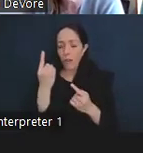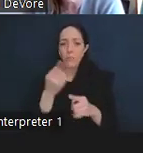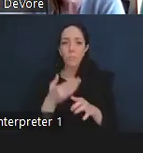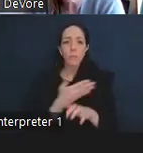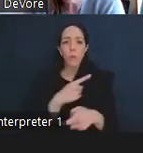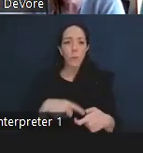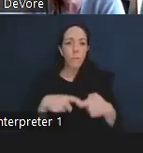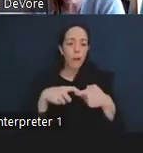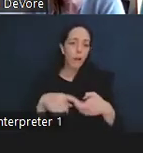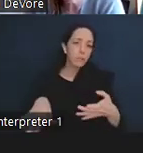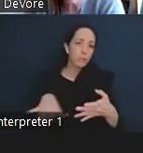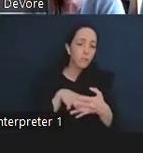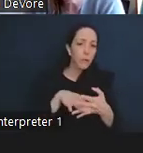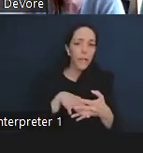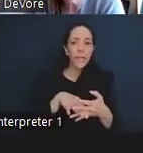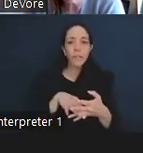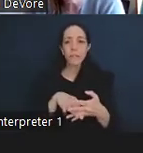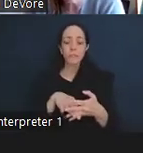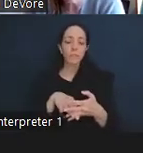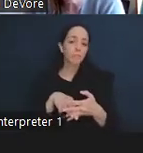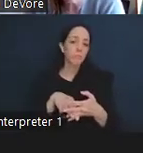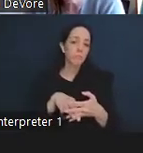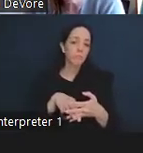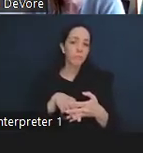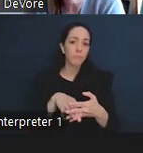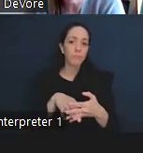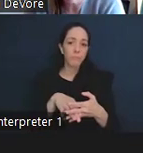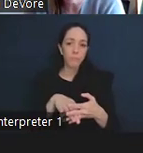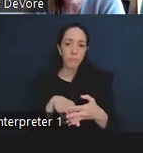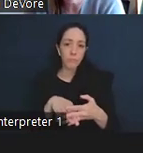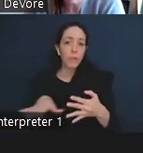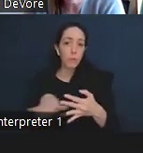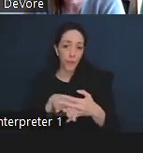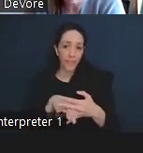take a break, and ask Sarah